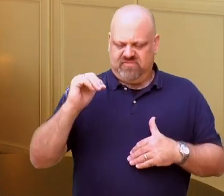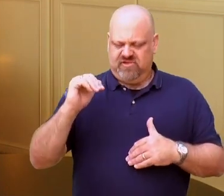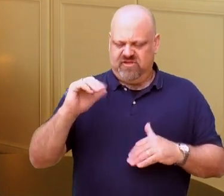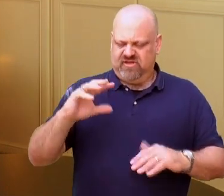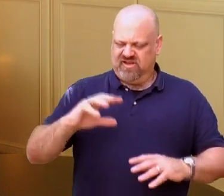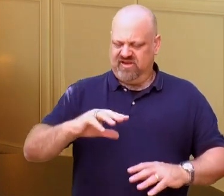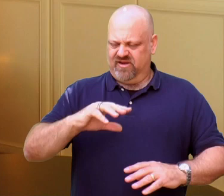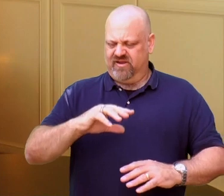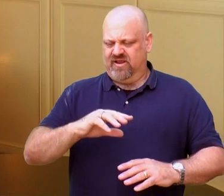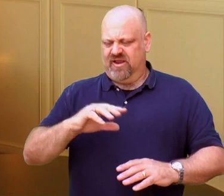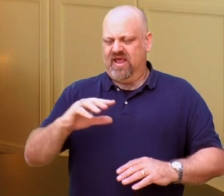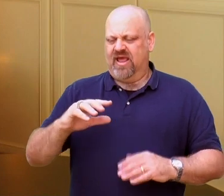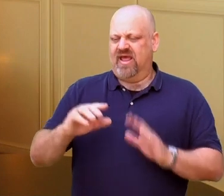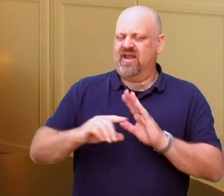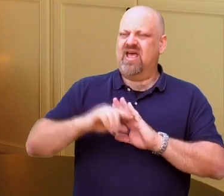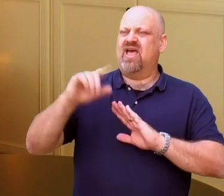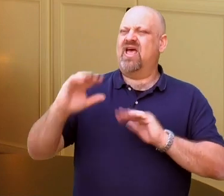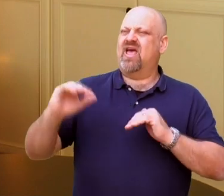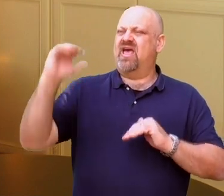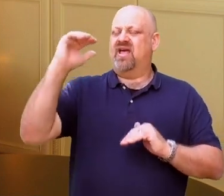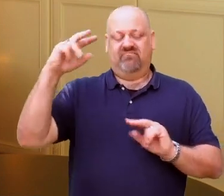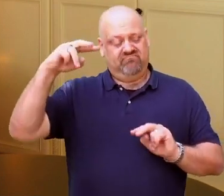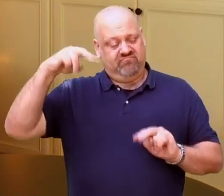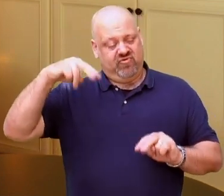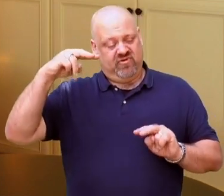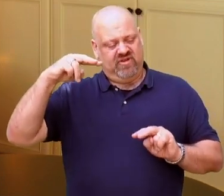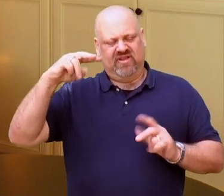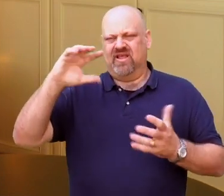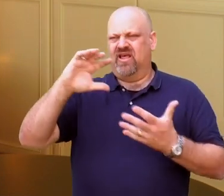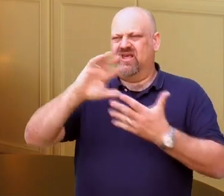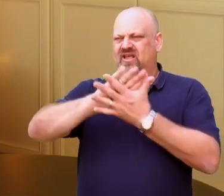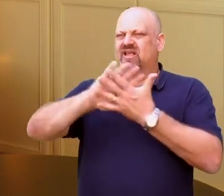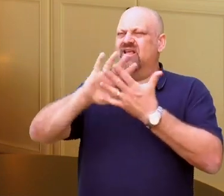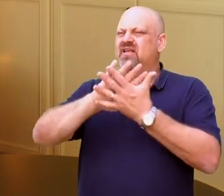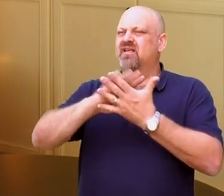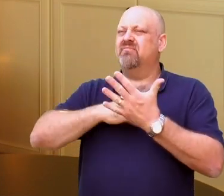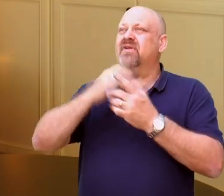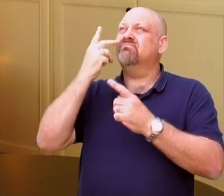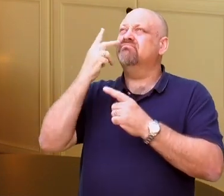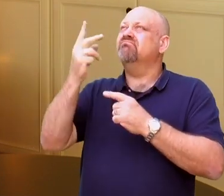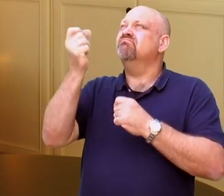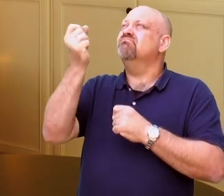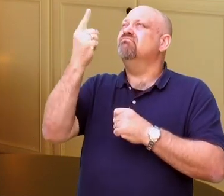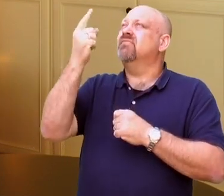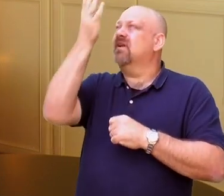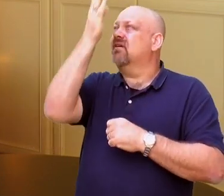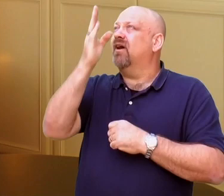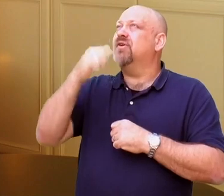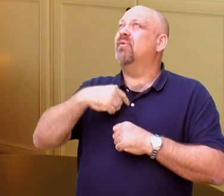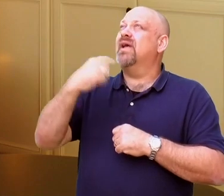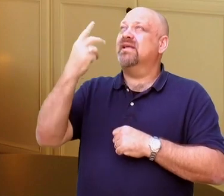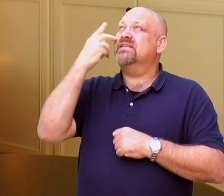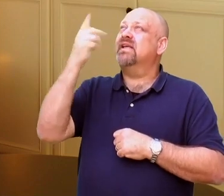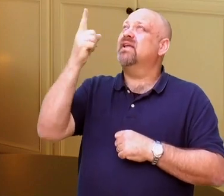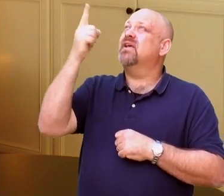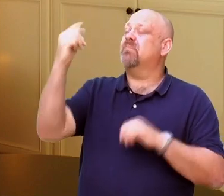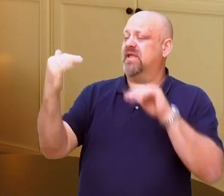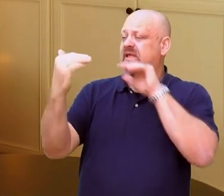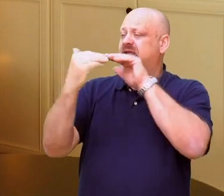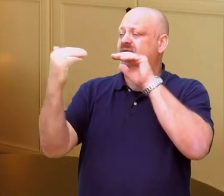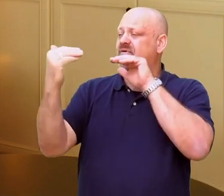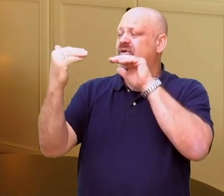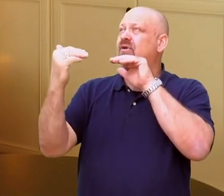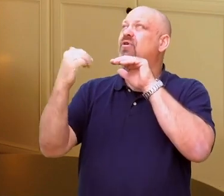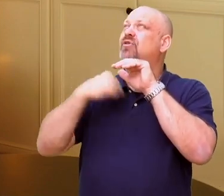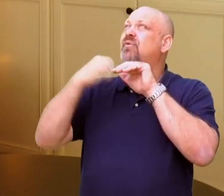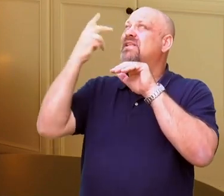taken an altitude that distorts my view of God? Do I see him as an equal, or do